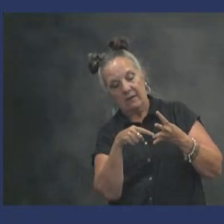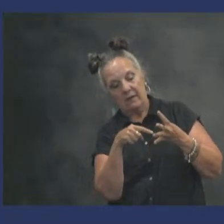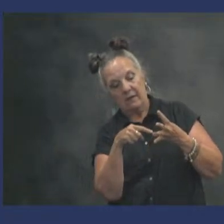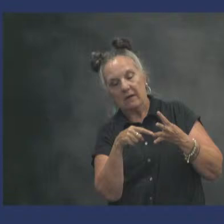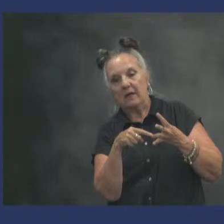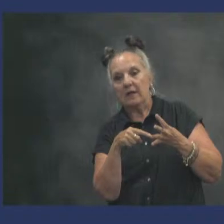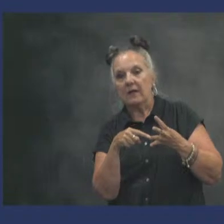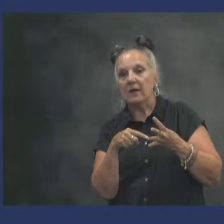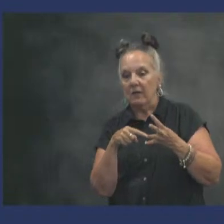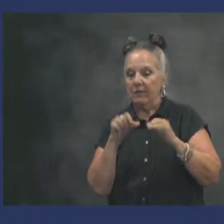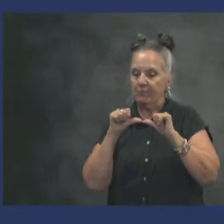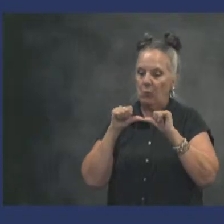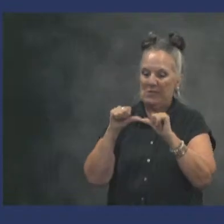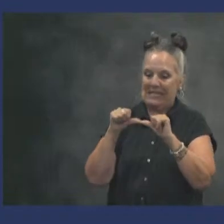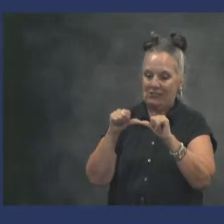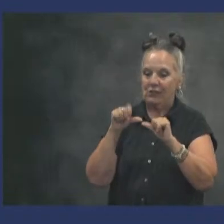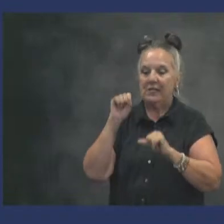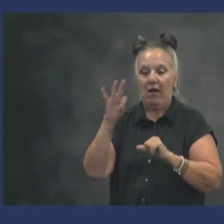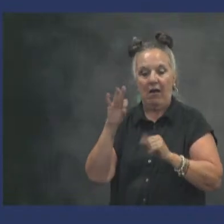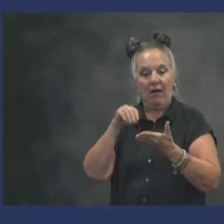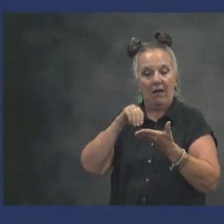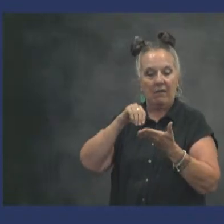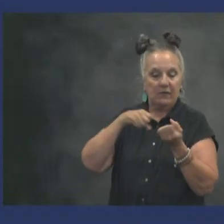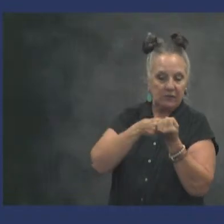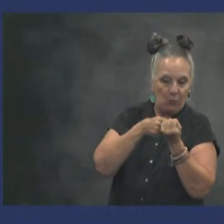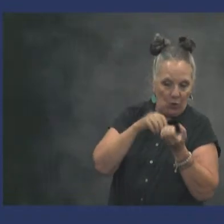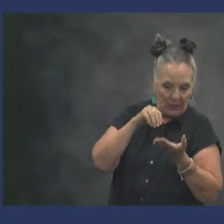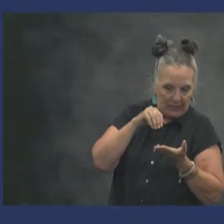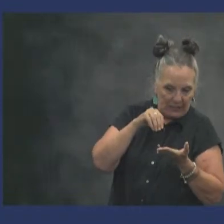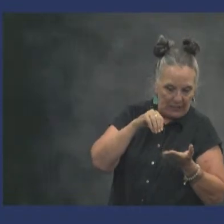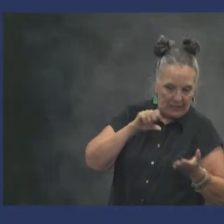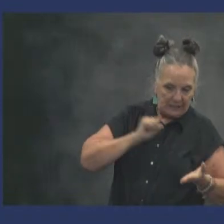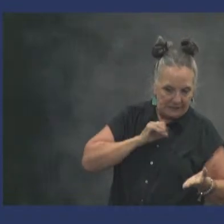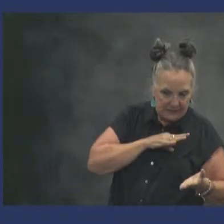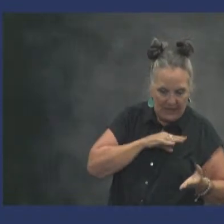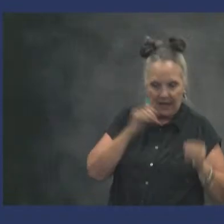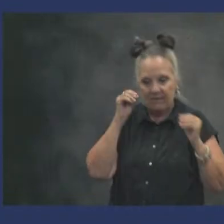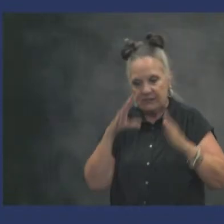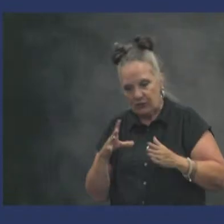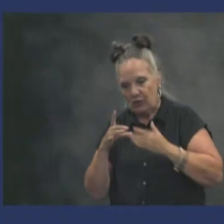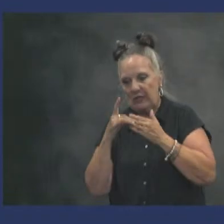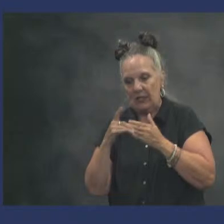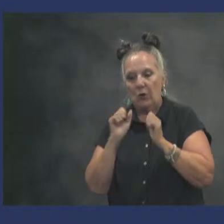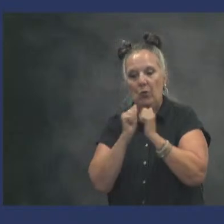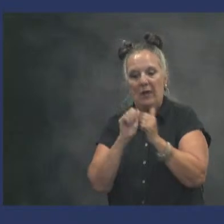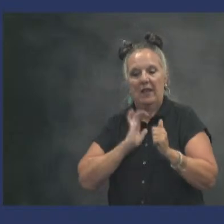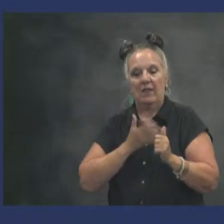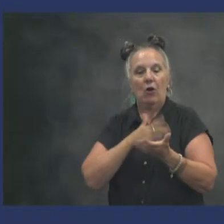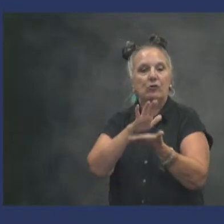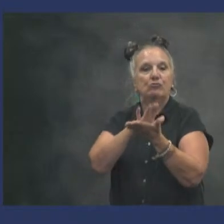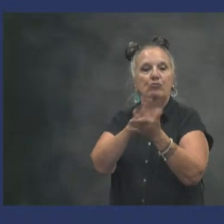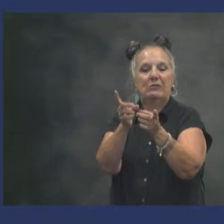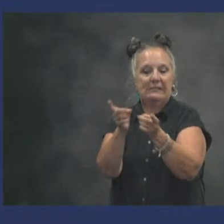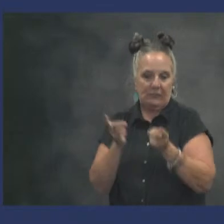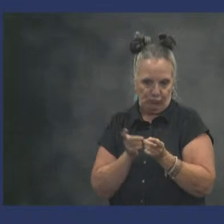improve our retention of supporting staff, teachers, and leaders with our school district.